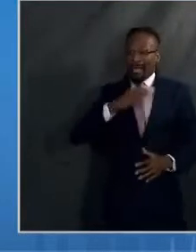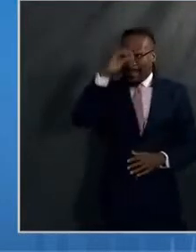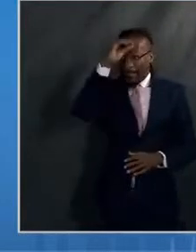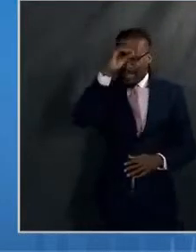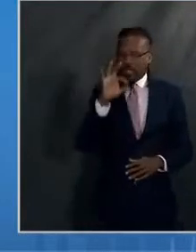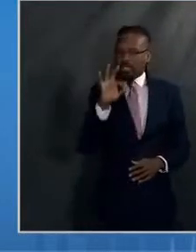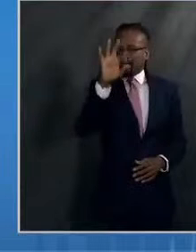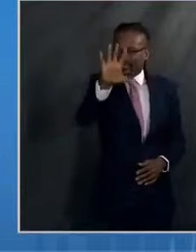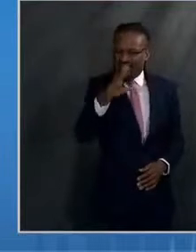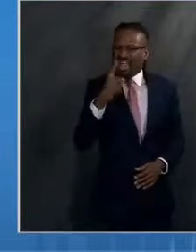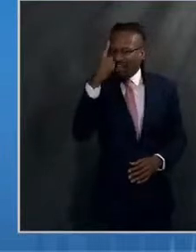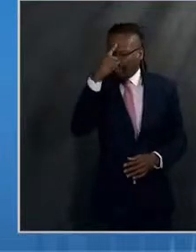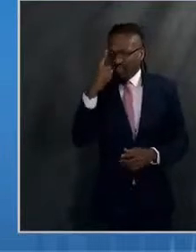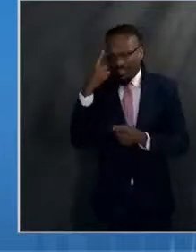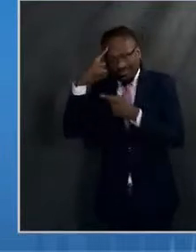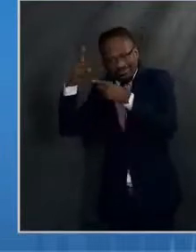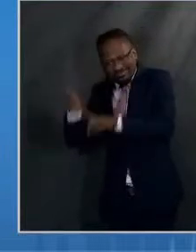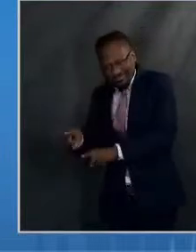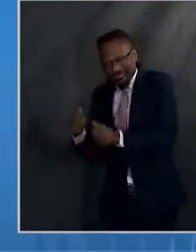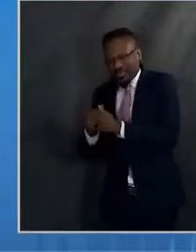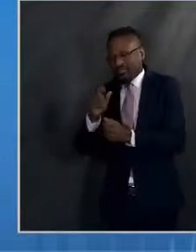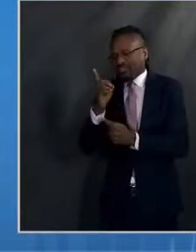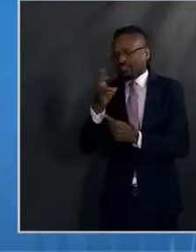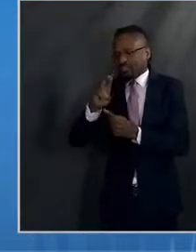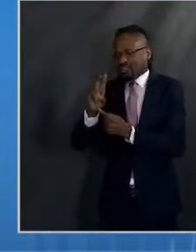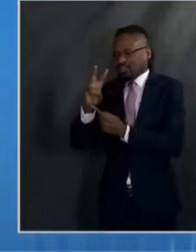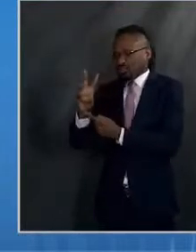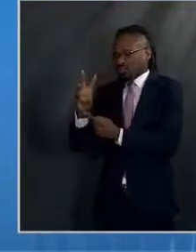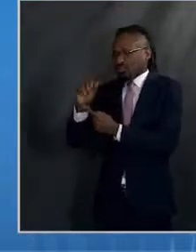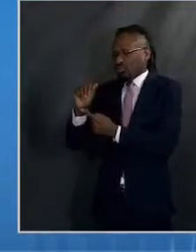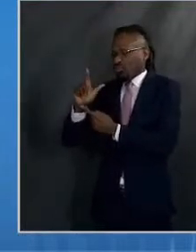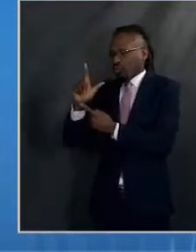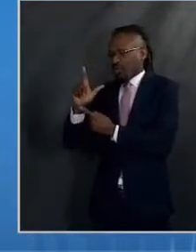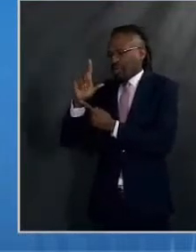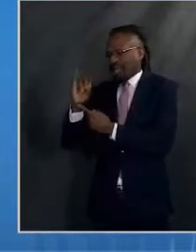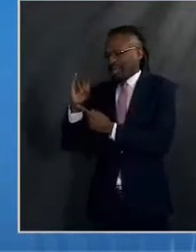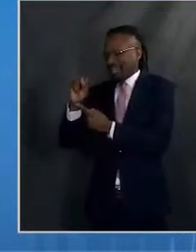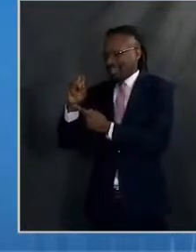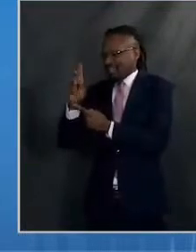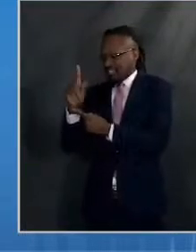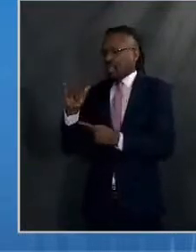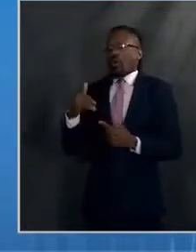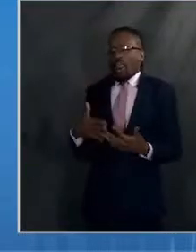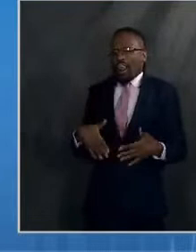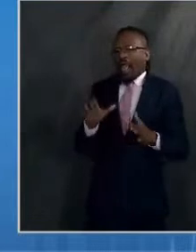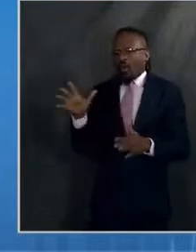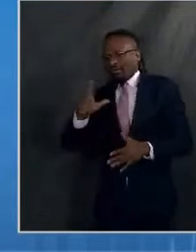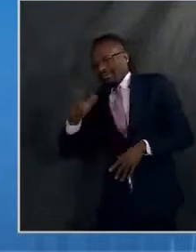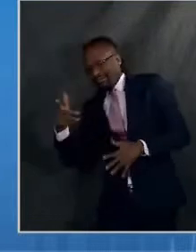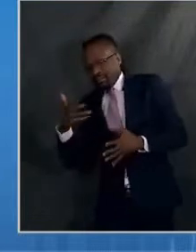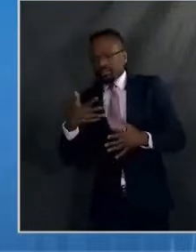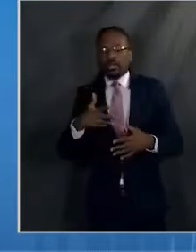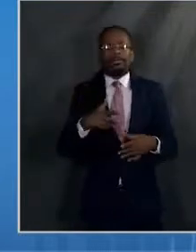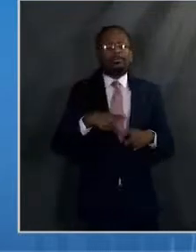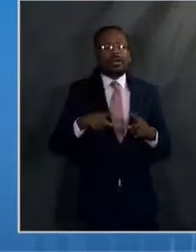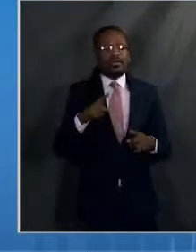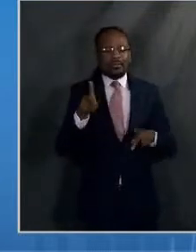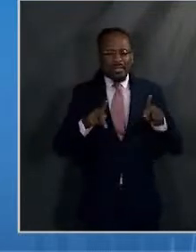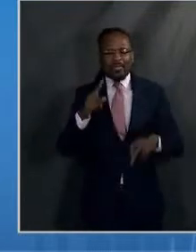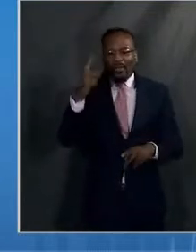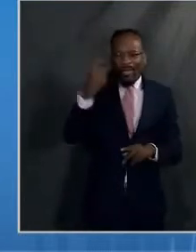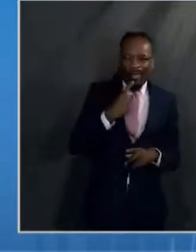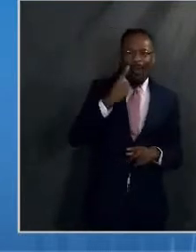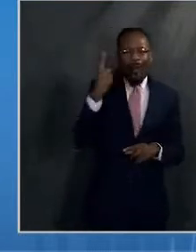accordance with Dr. Walensky, but I'd give her the opportunity also. We get asked all the time, should we be double